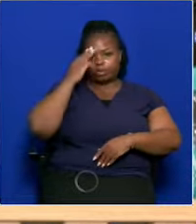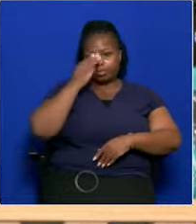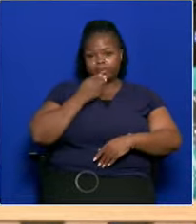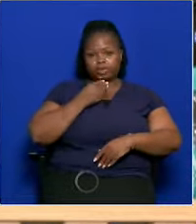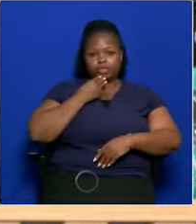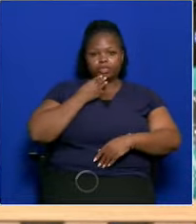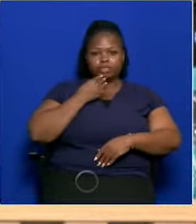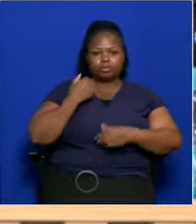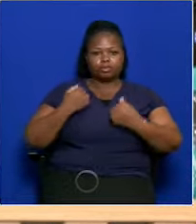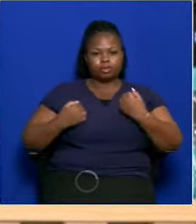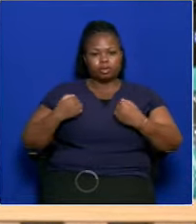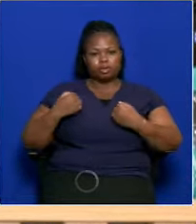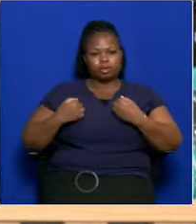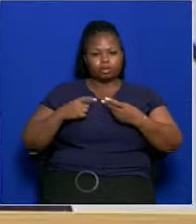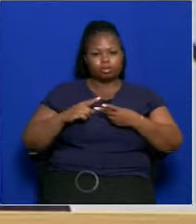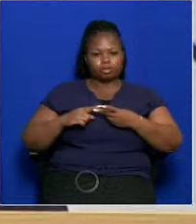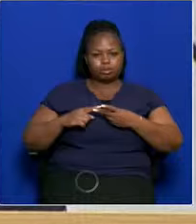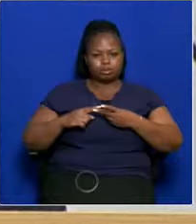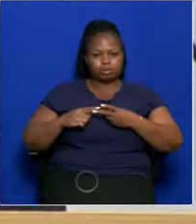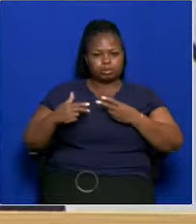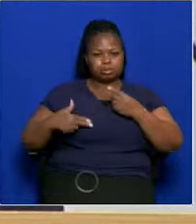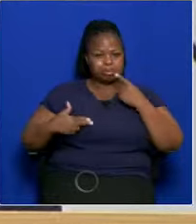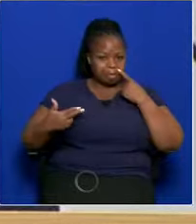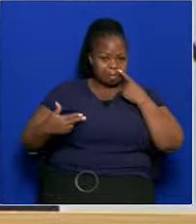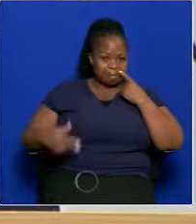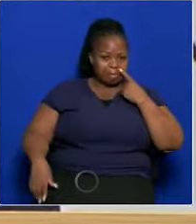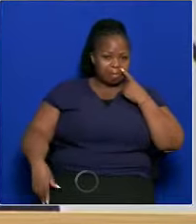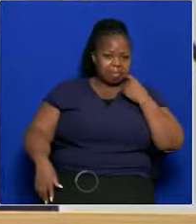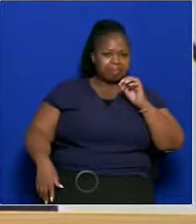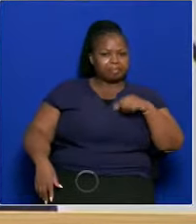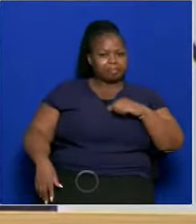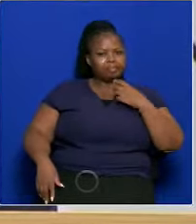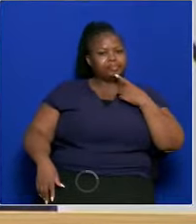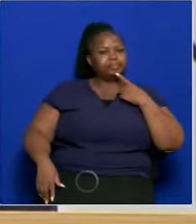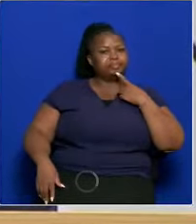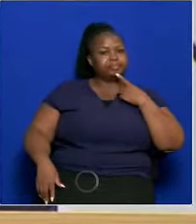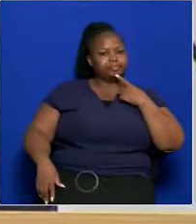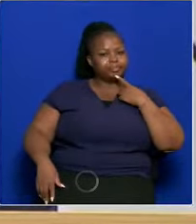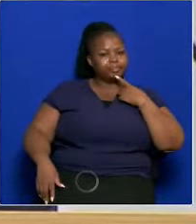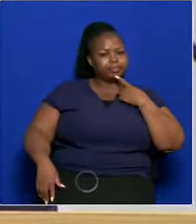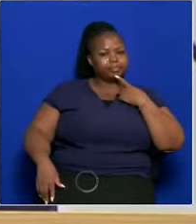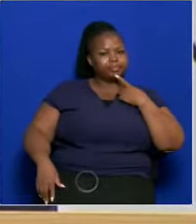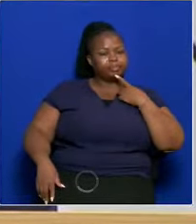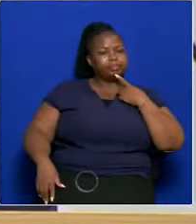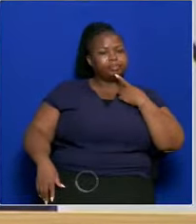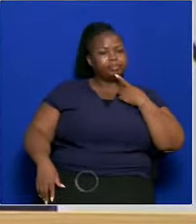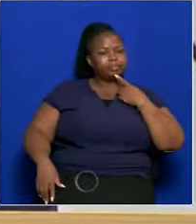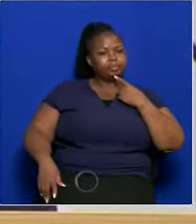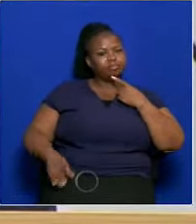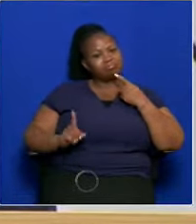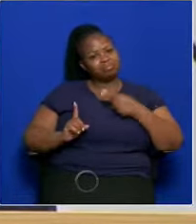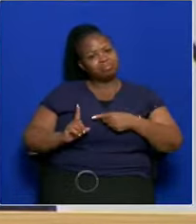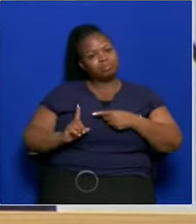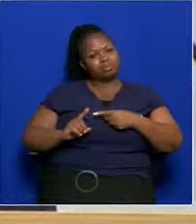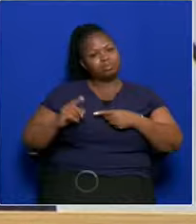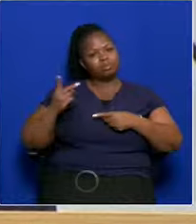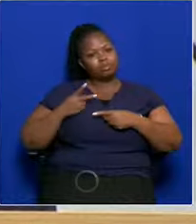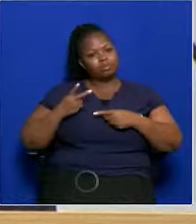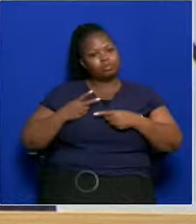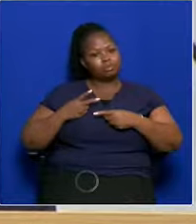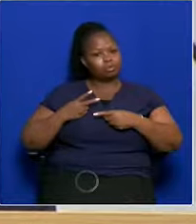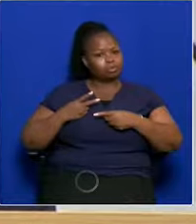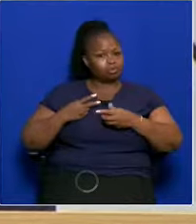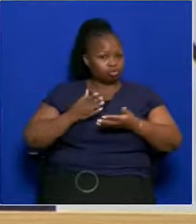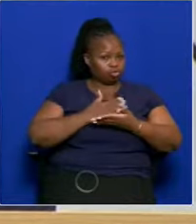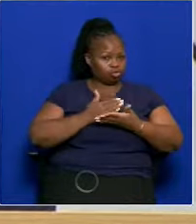and weapons. Yes. So again, is this part of just him sharing what